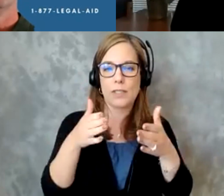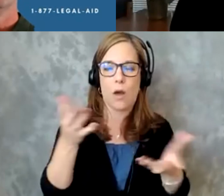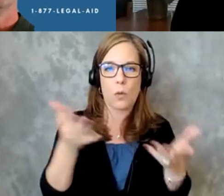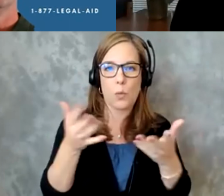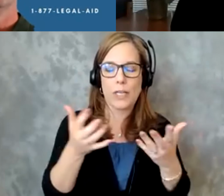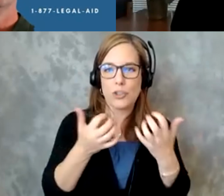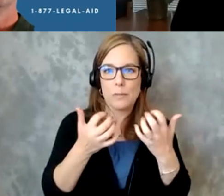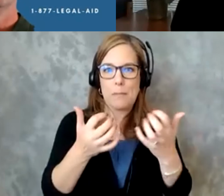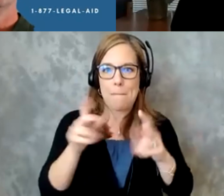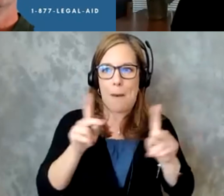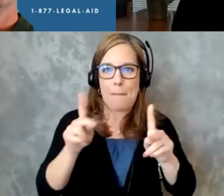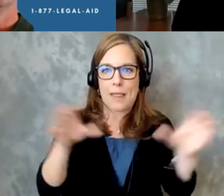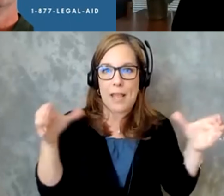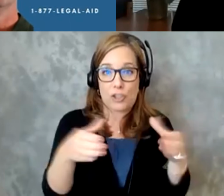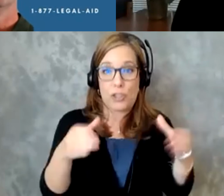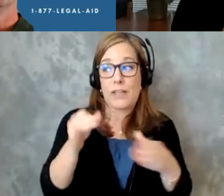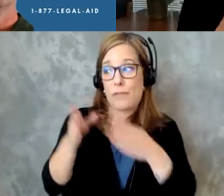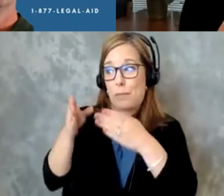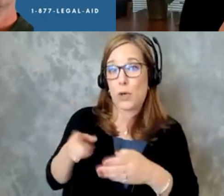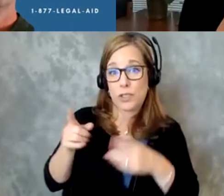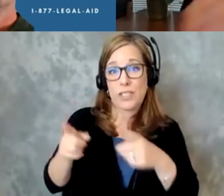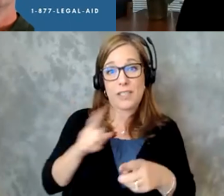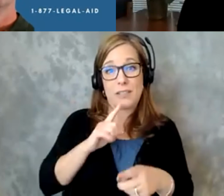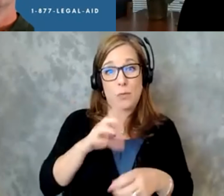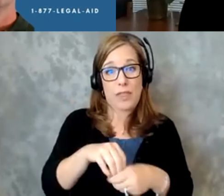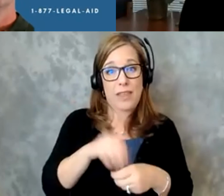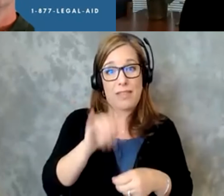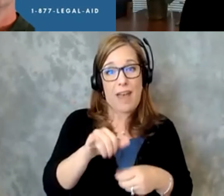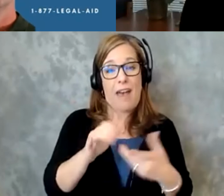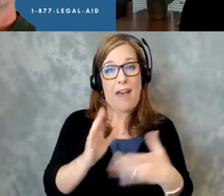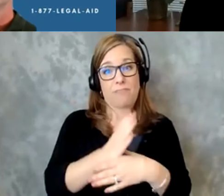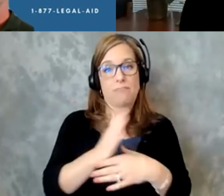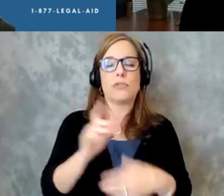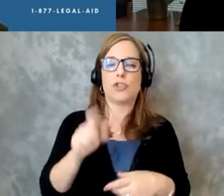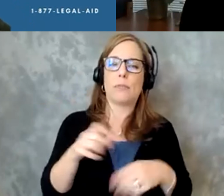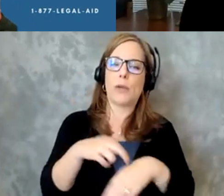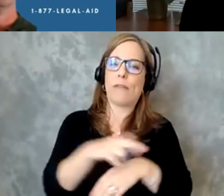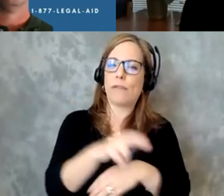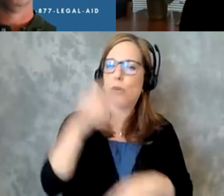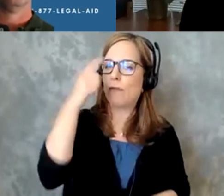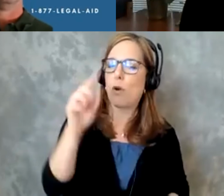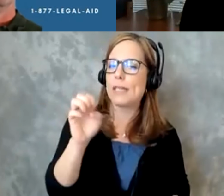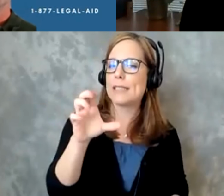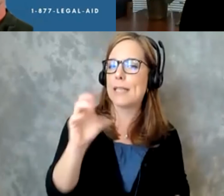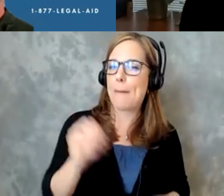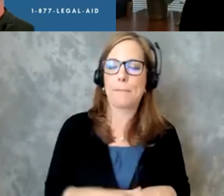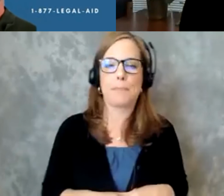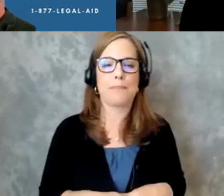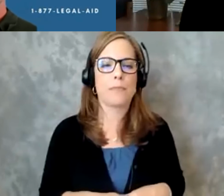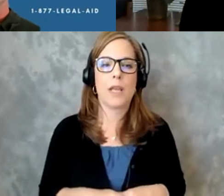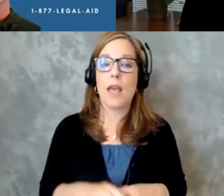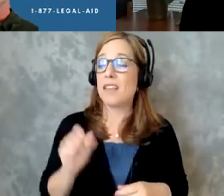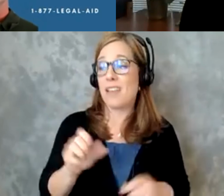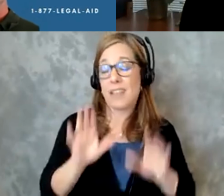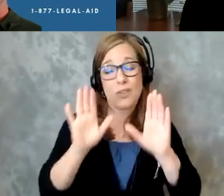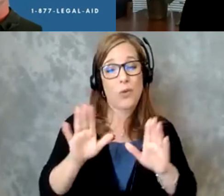population of focus, they really should be referred for ECM. Great, thanks. Really good point about sort of catching those people that maybe